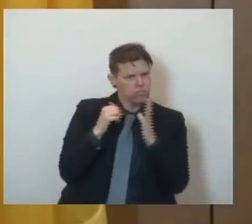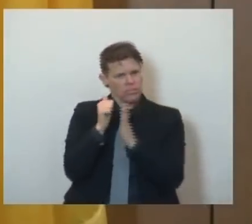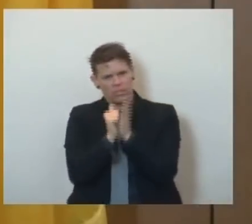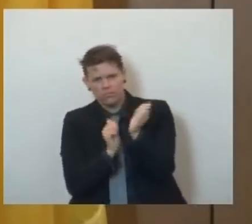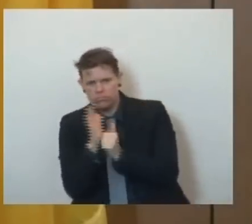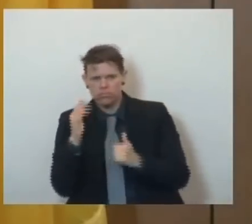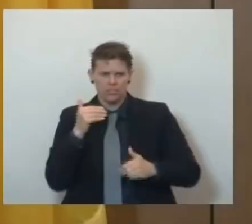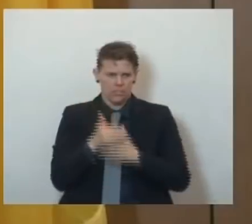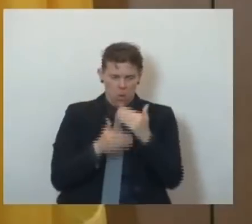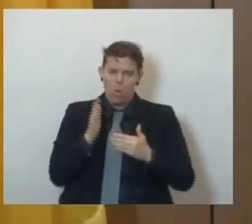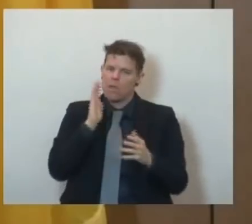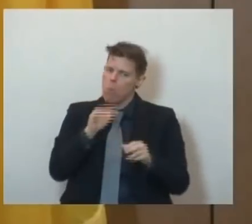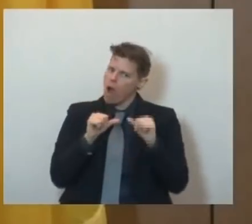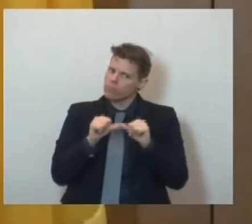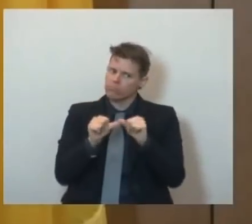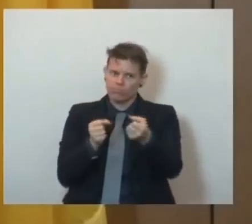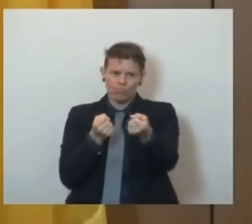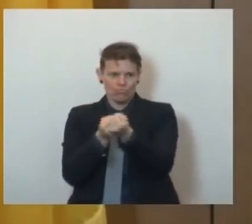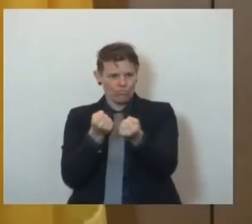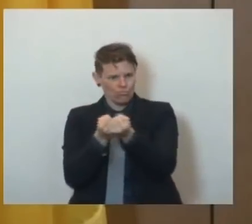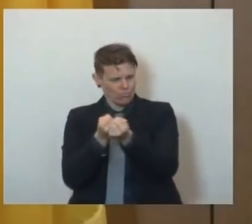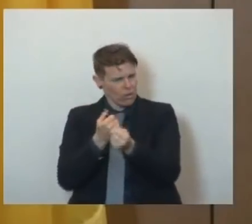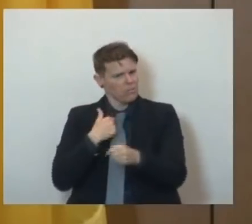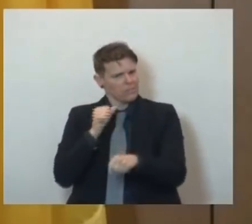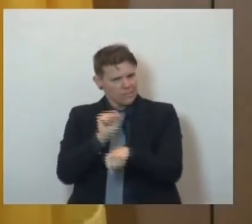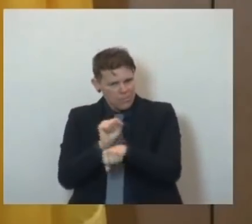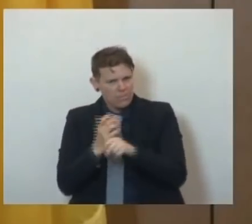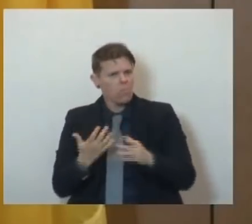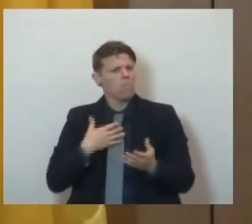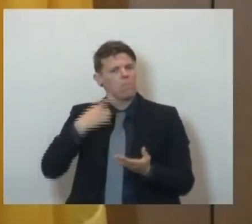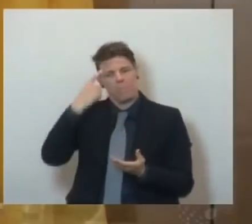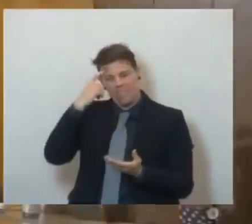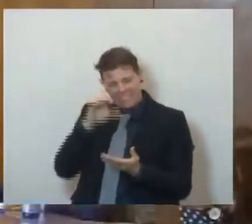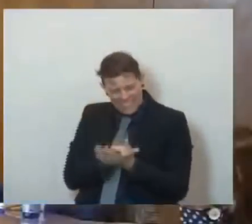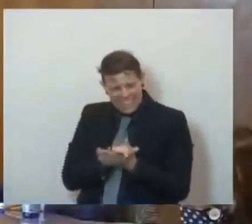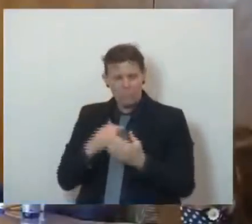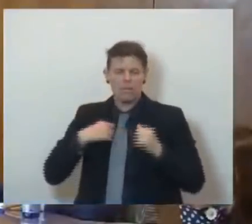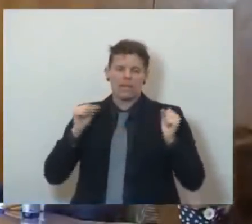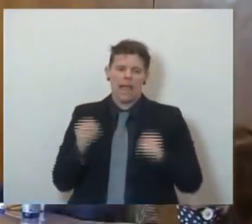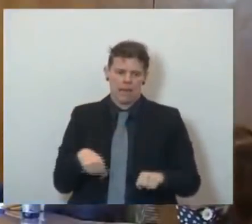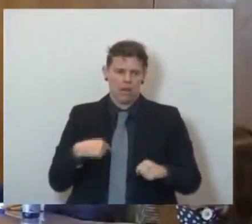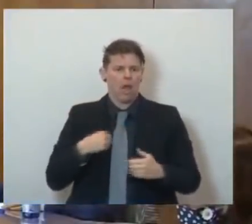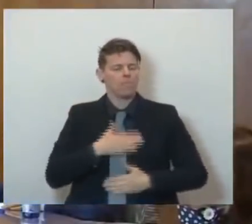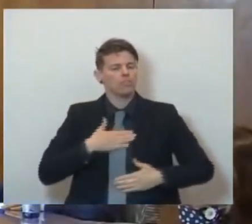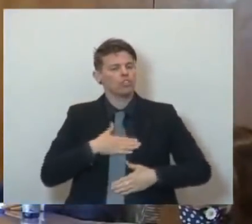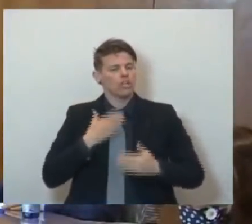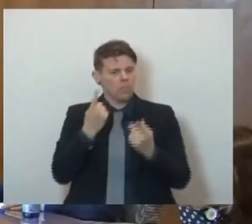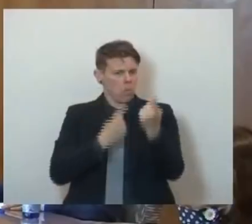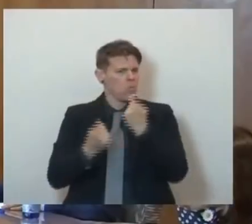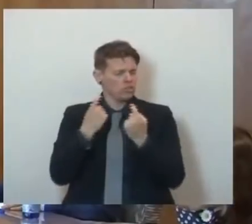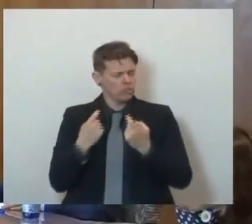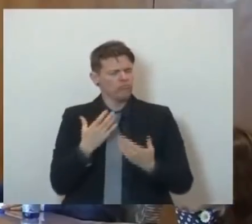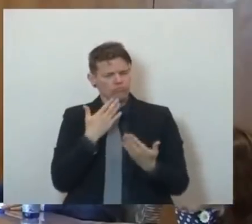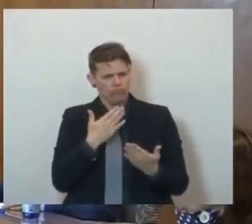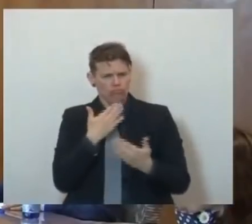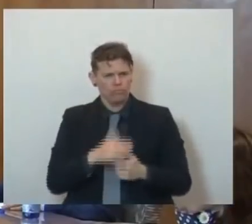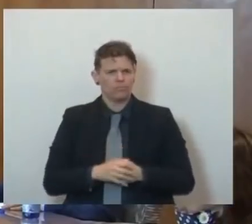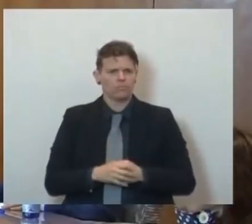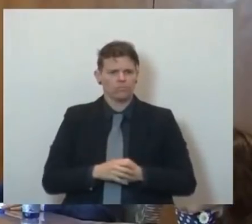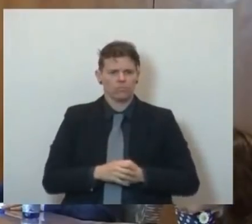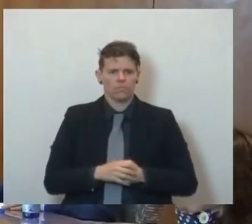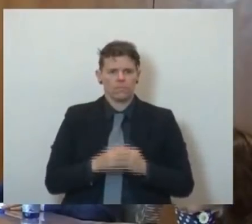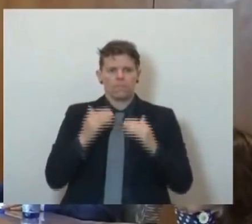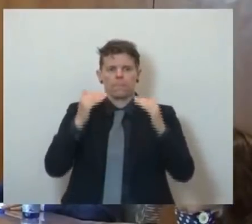and I believe that we can. So we appreciate these questions. Thank you, Governor. Next, we're going to go to Brandon Evans with